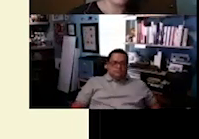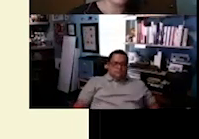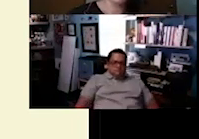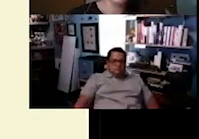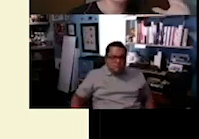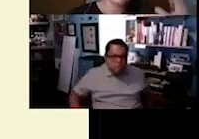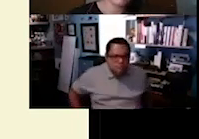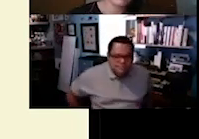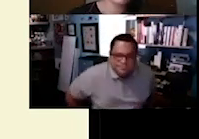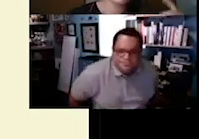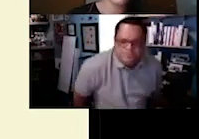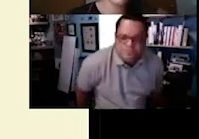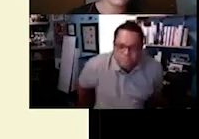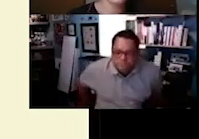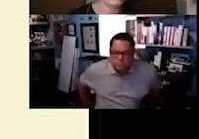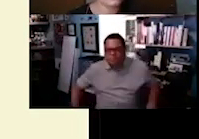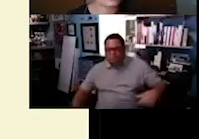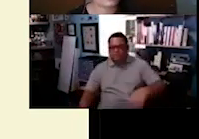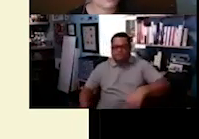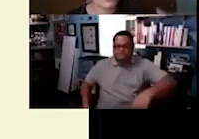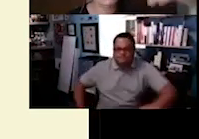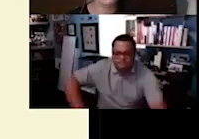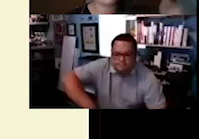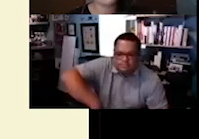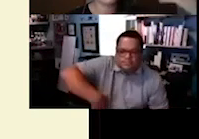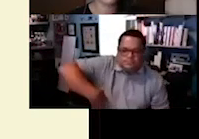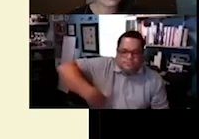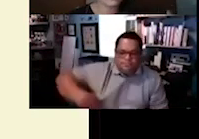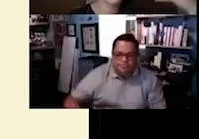the occupying to space, and understanding that anytime you're talking